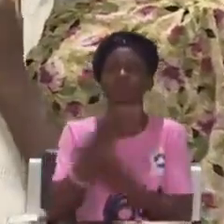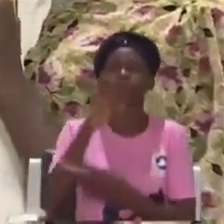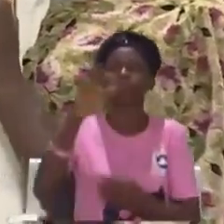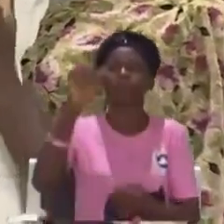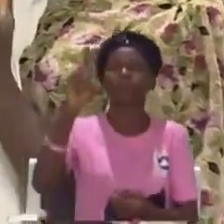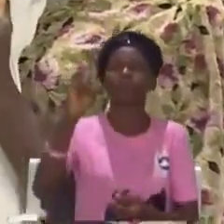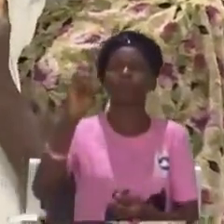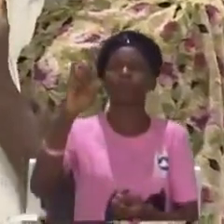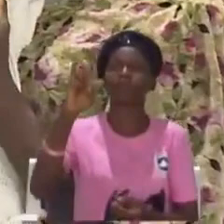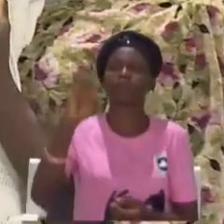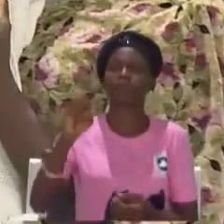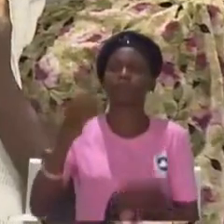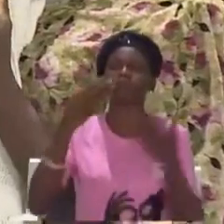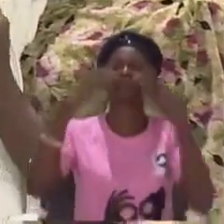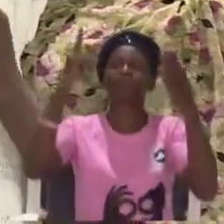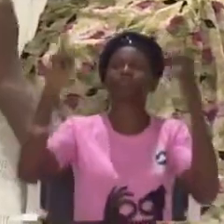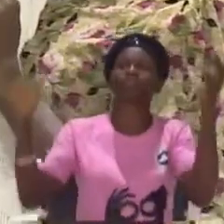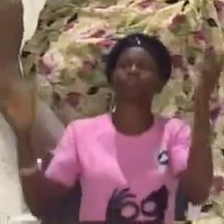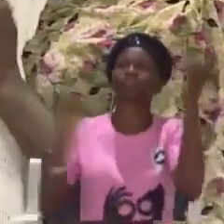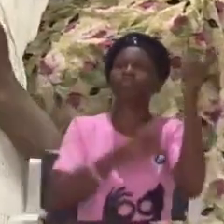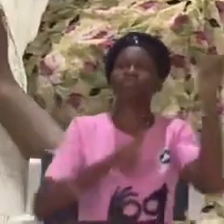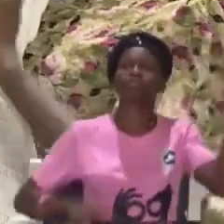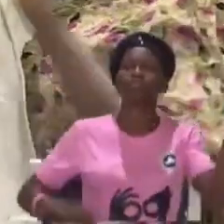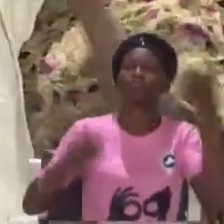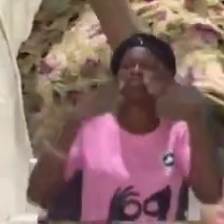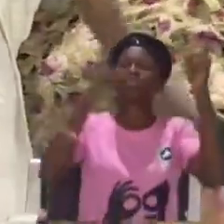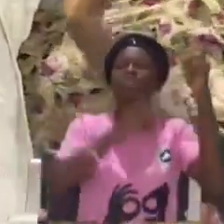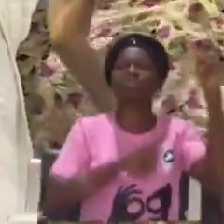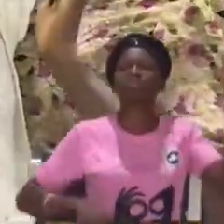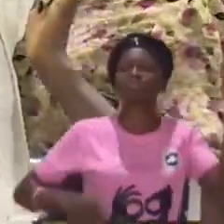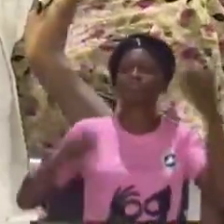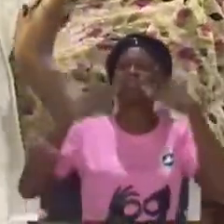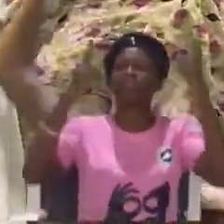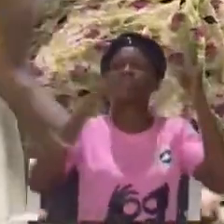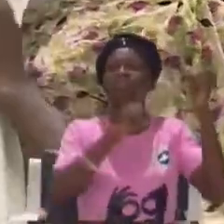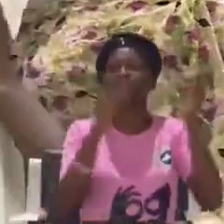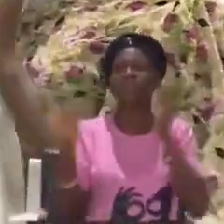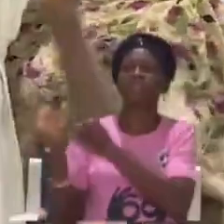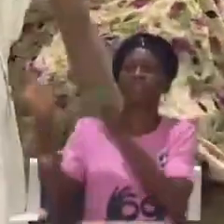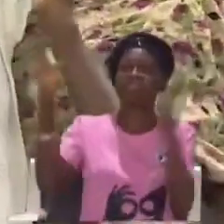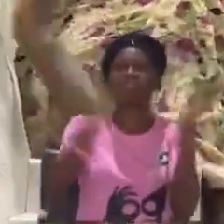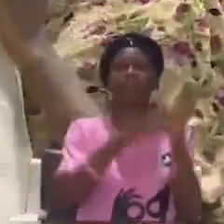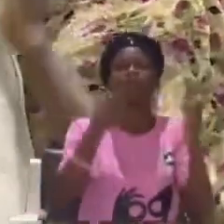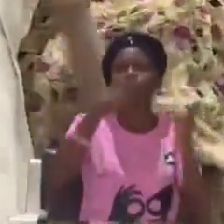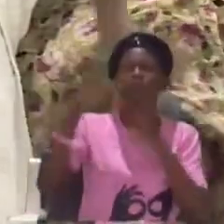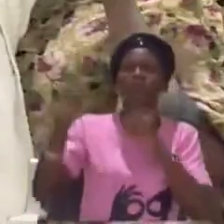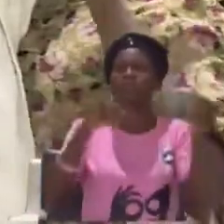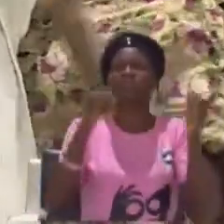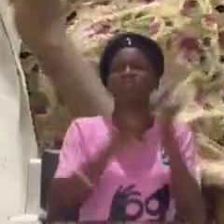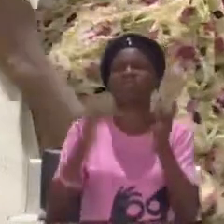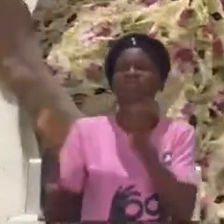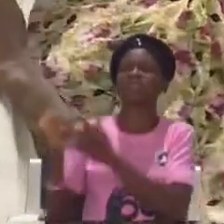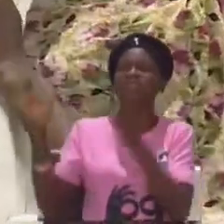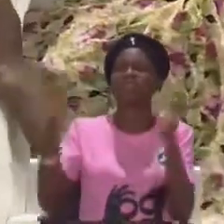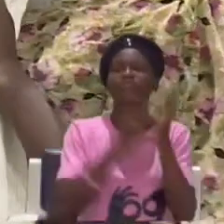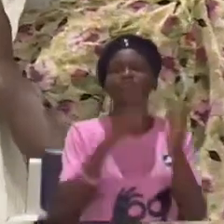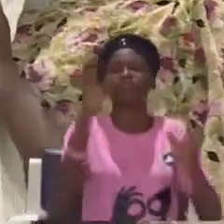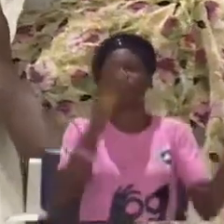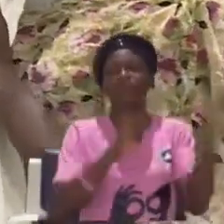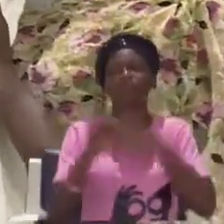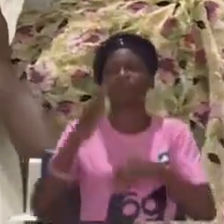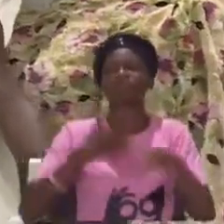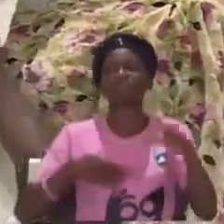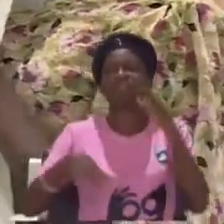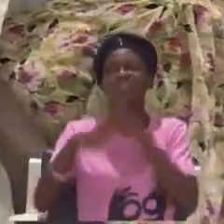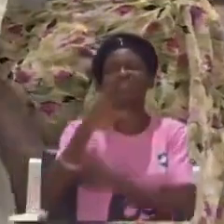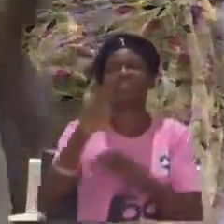Adeboye. Thank you, Lord. Thank you, Lord. Thank you, Jesus. Who did this? Jesus.